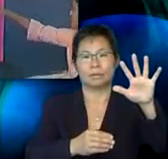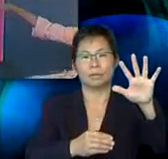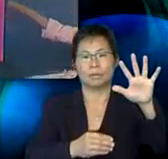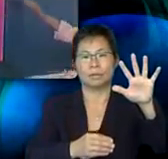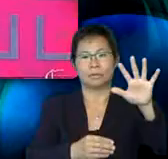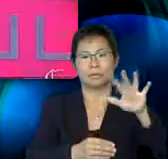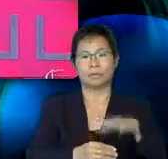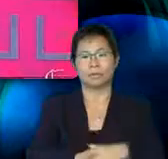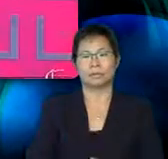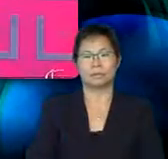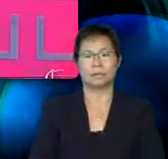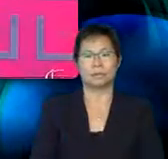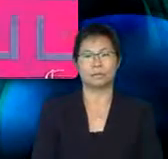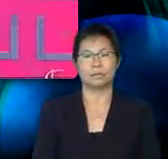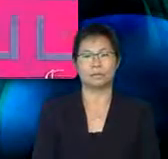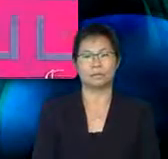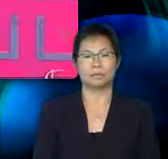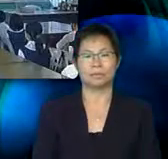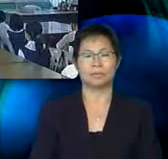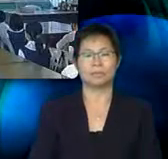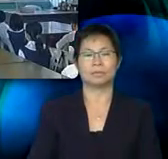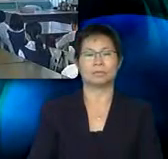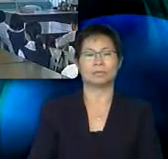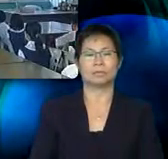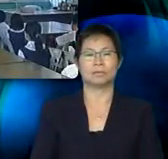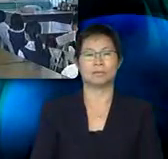place. Okay, the second is